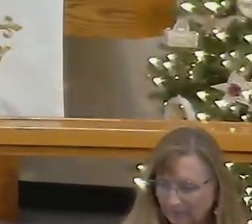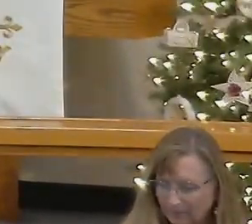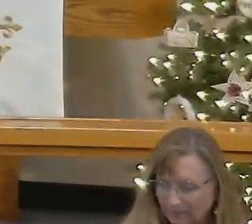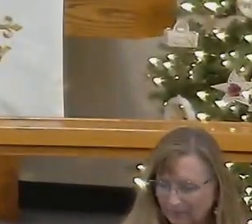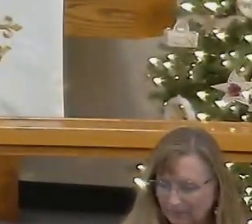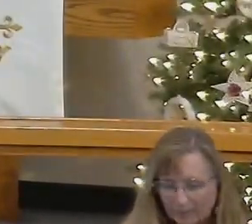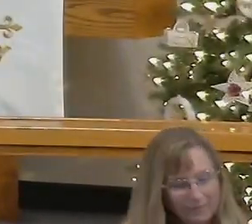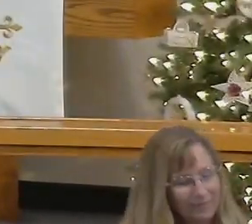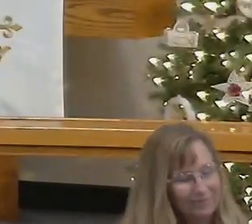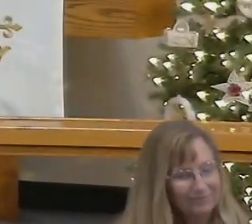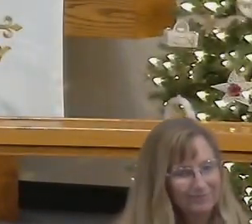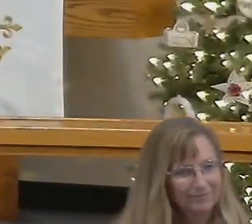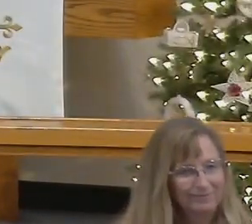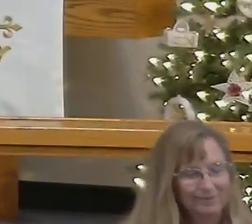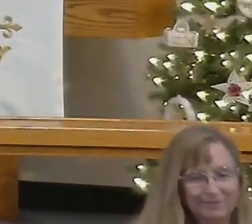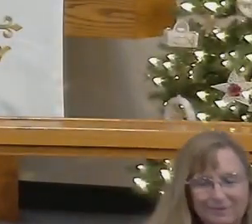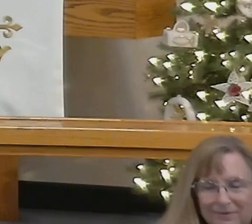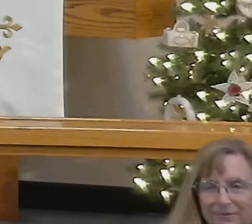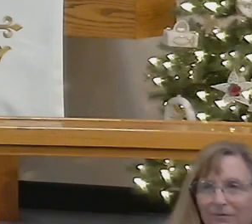Please stand for prayer.